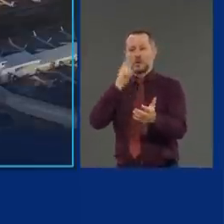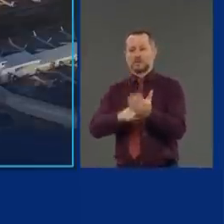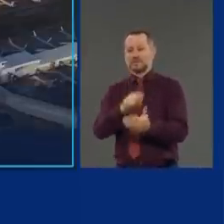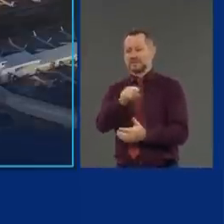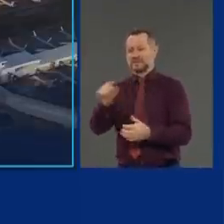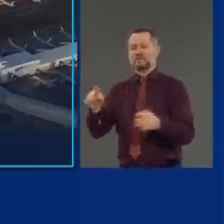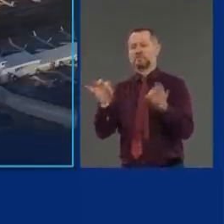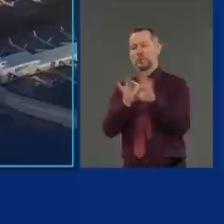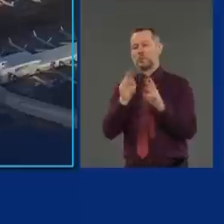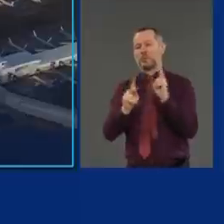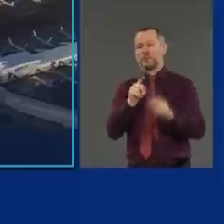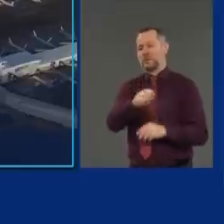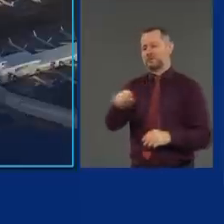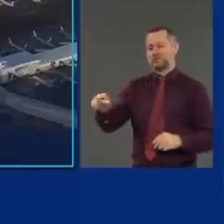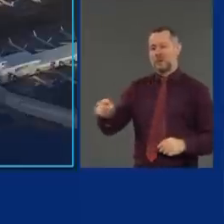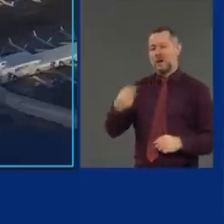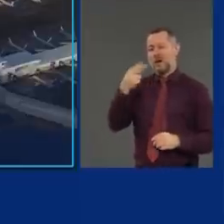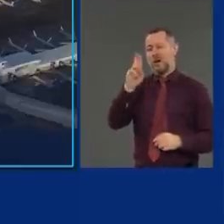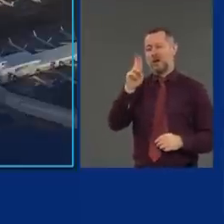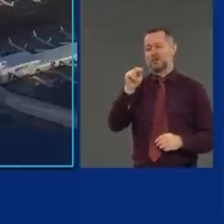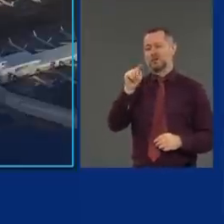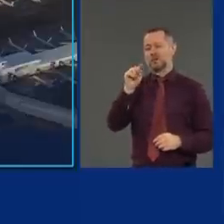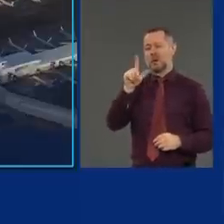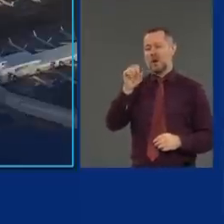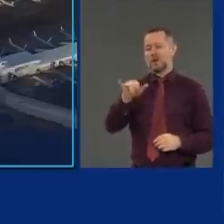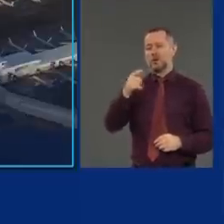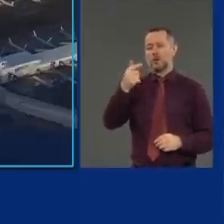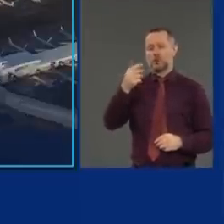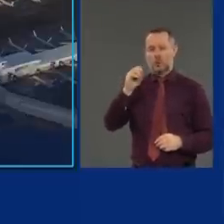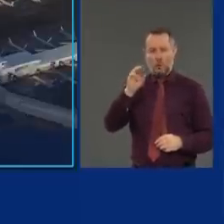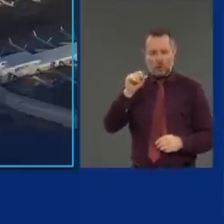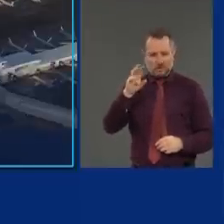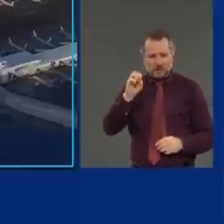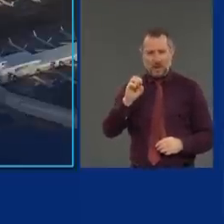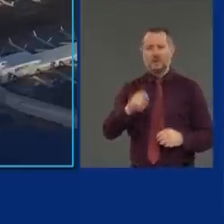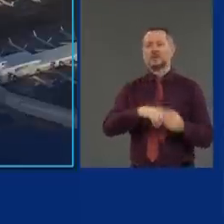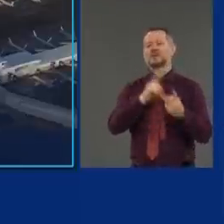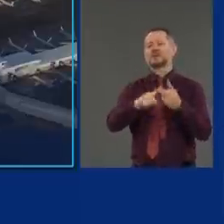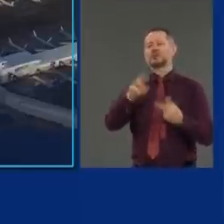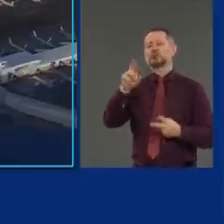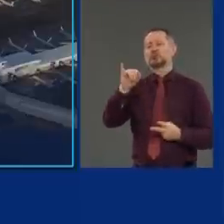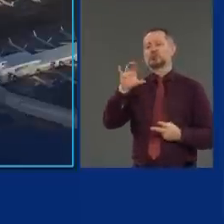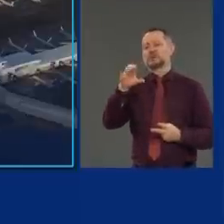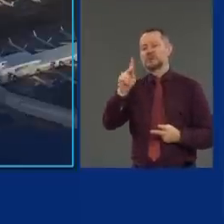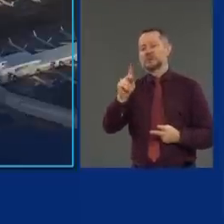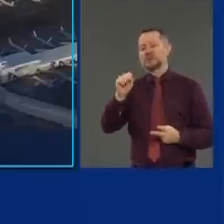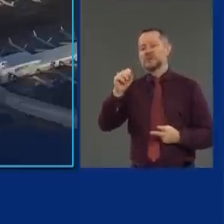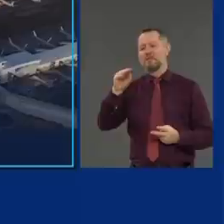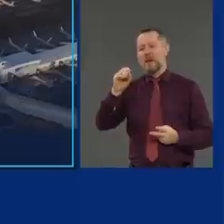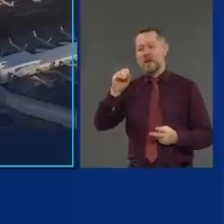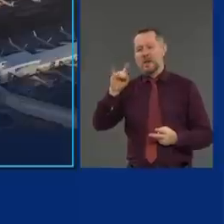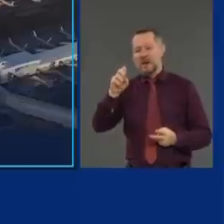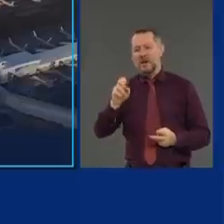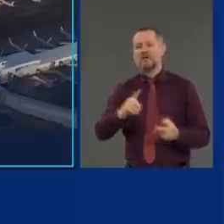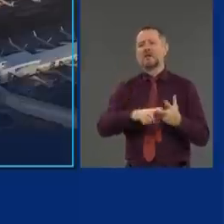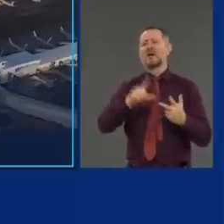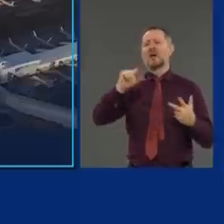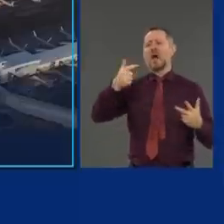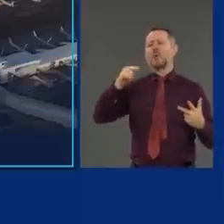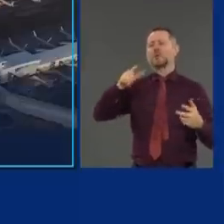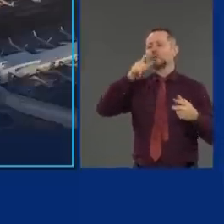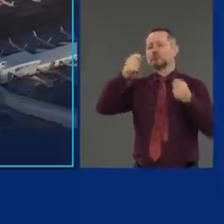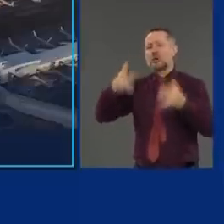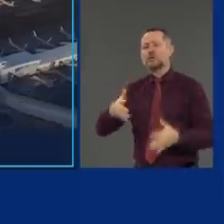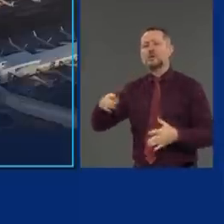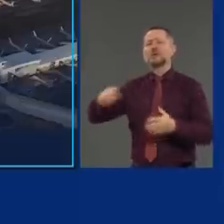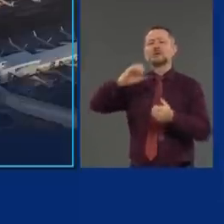Huntley Lawrence, Director of Aviation at the Port Authority, Rich Smythe, LaGuardia Project Director, and his colleague Jessica Force,